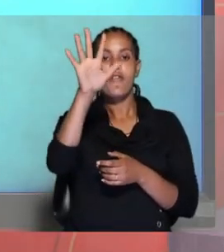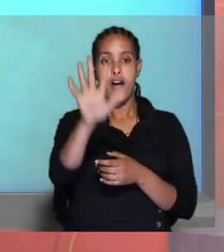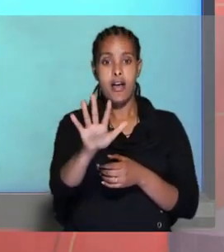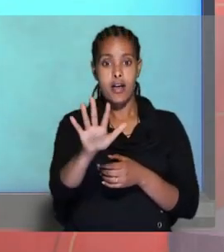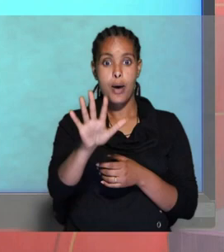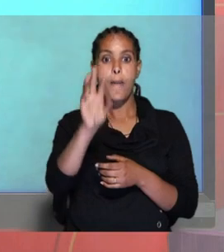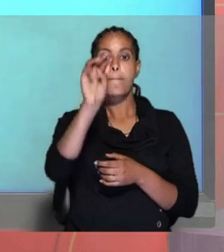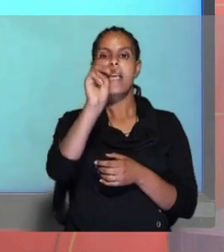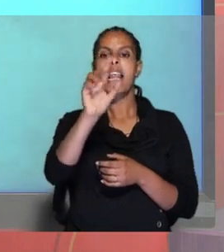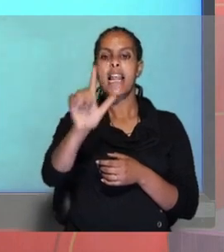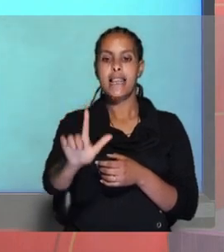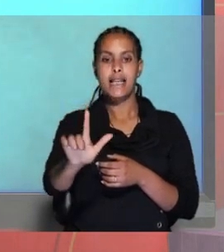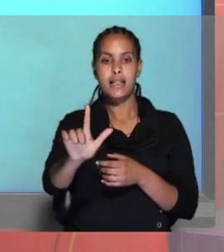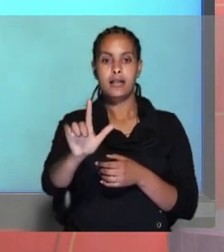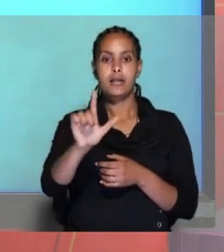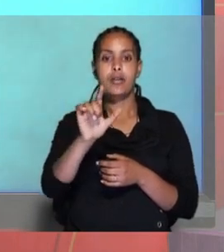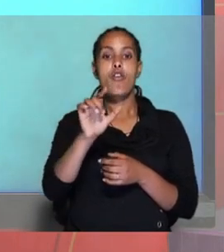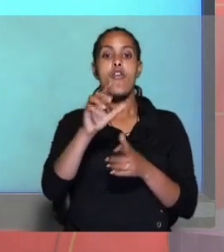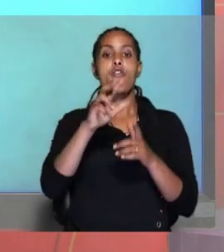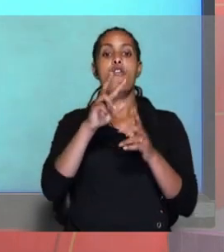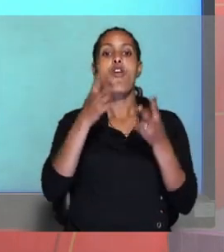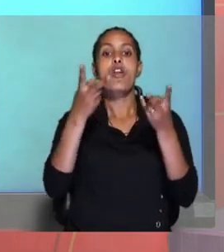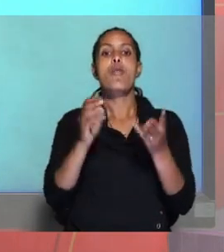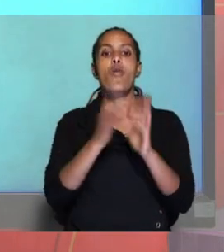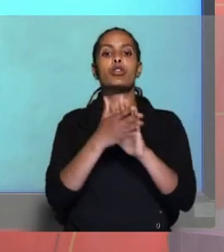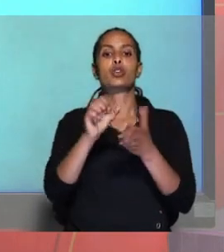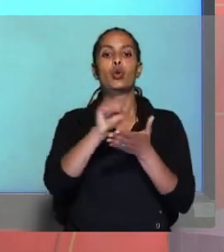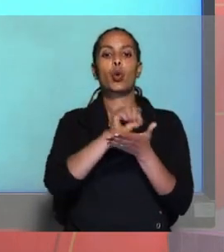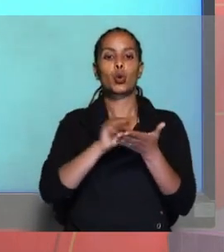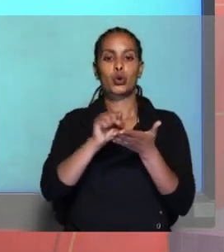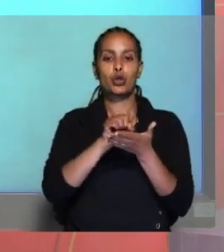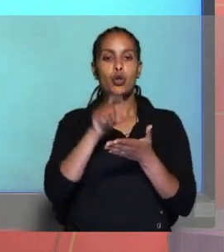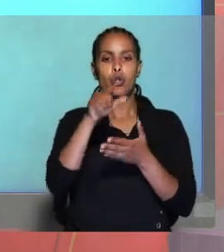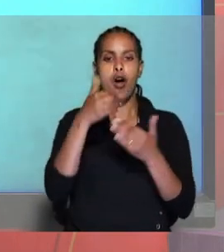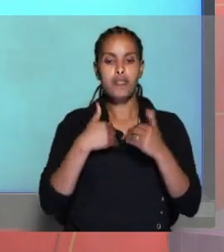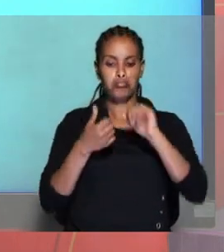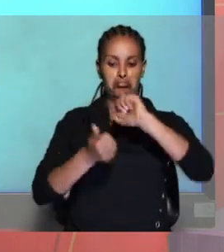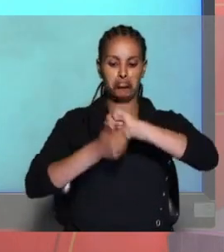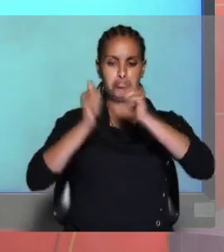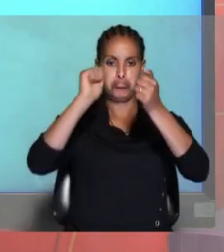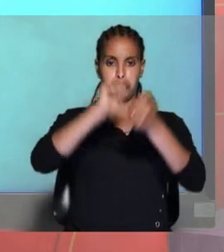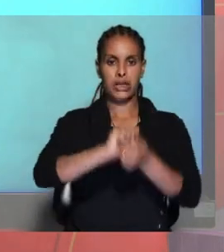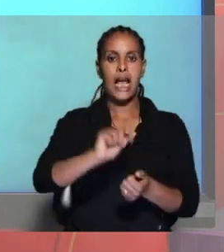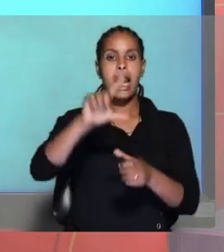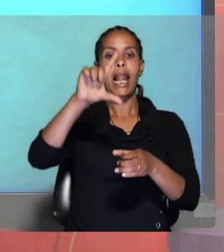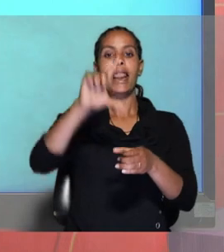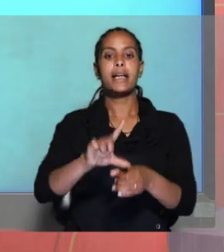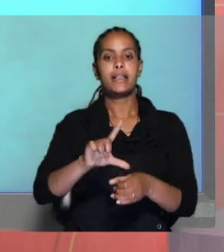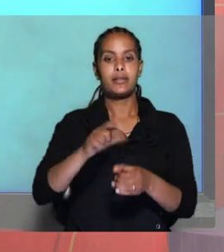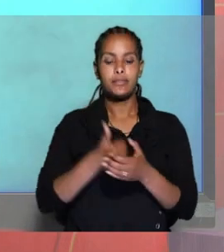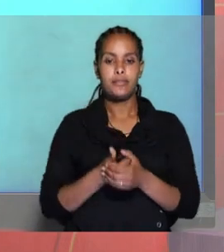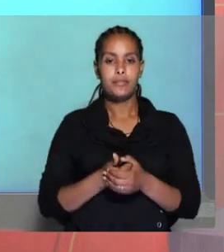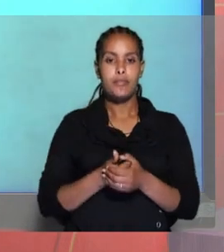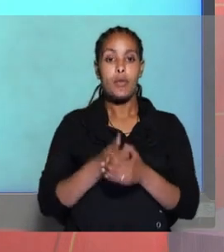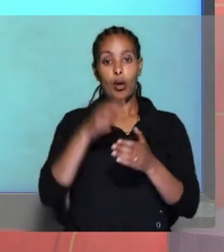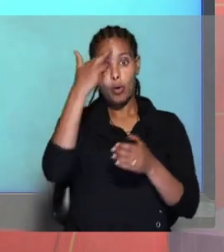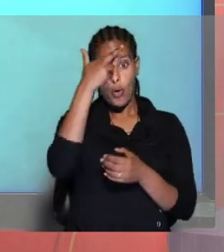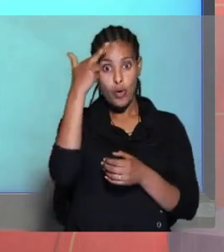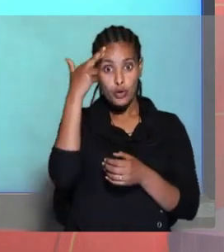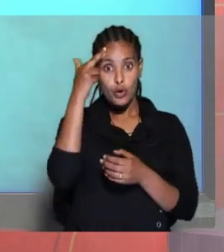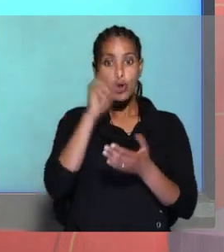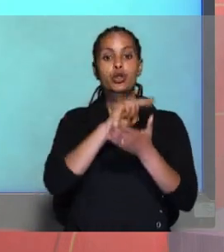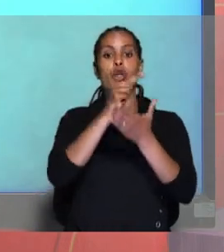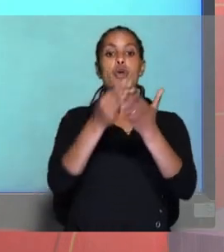125 milliliter is volume of the solution. You have to convert it into liter, because